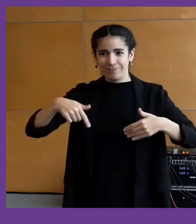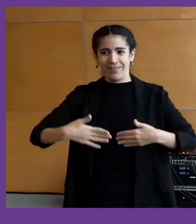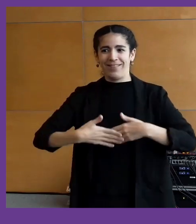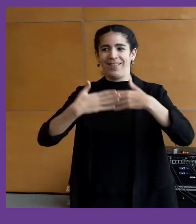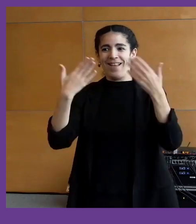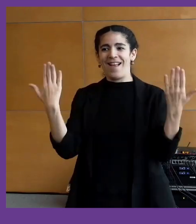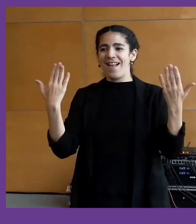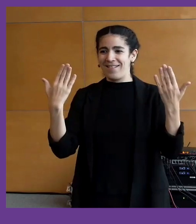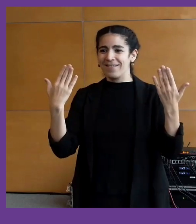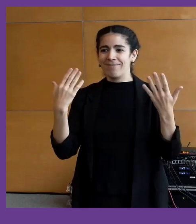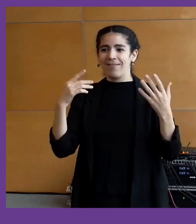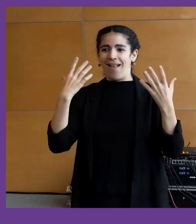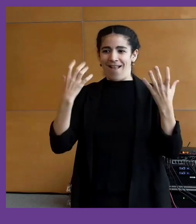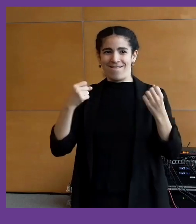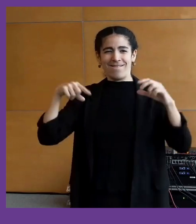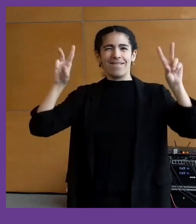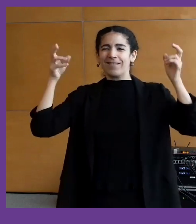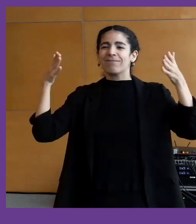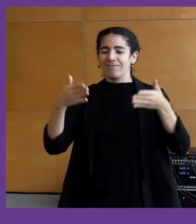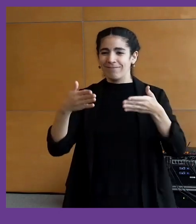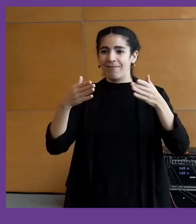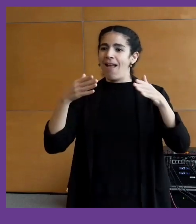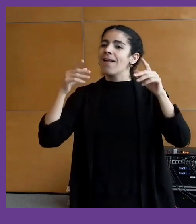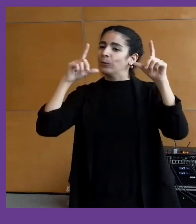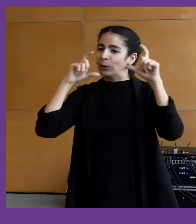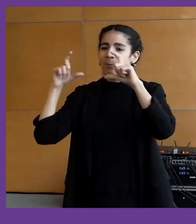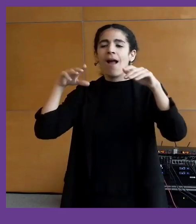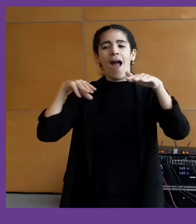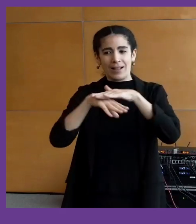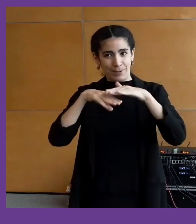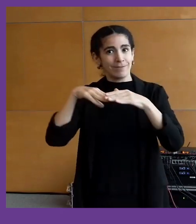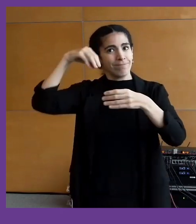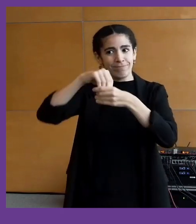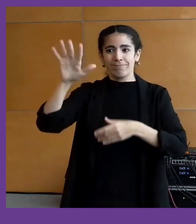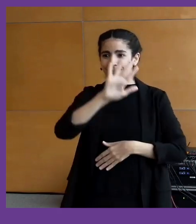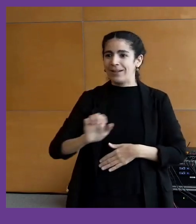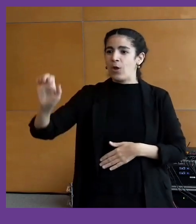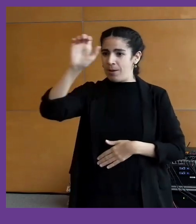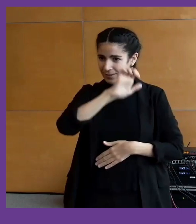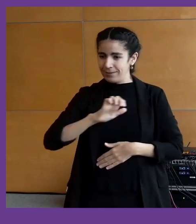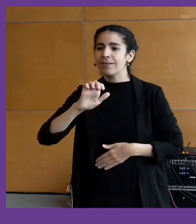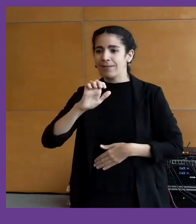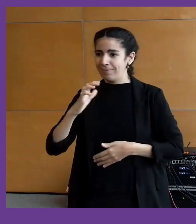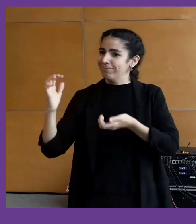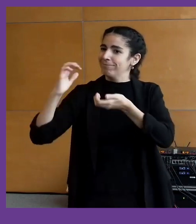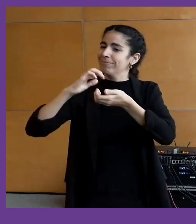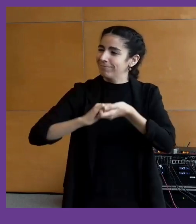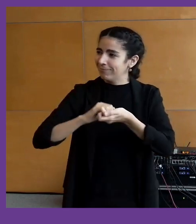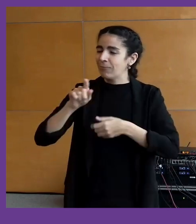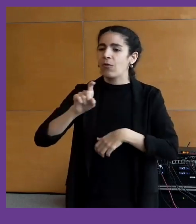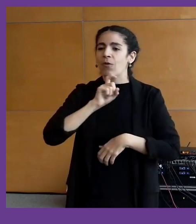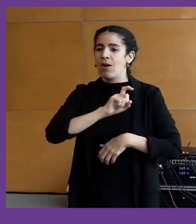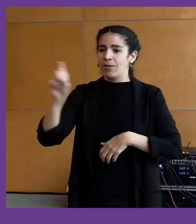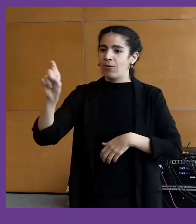EU, and with the collaboration of Fundación, the European Network of Accessible Tourism,